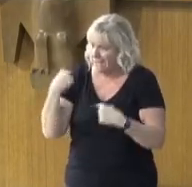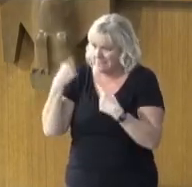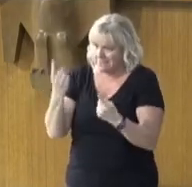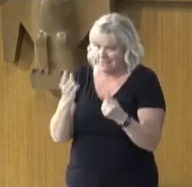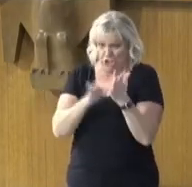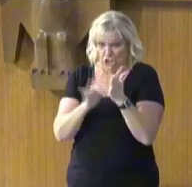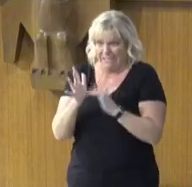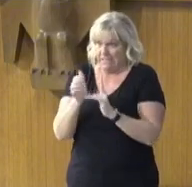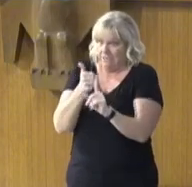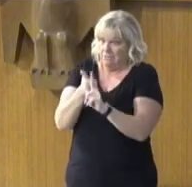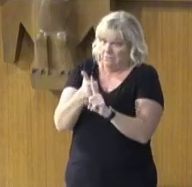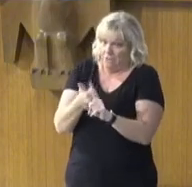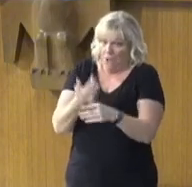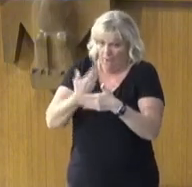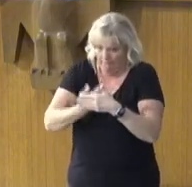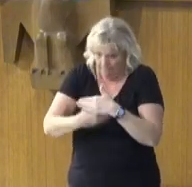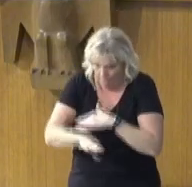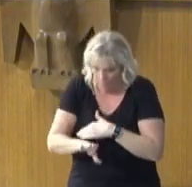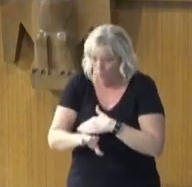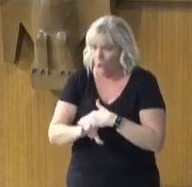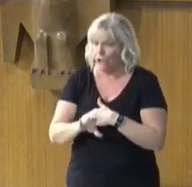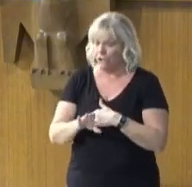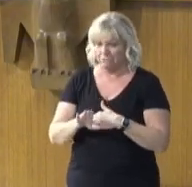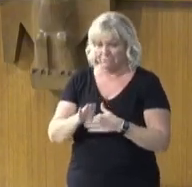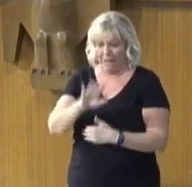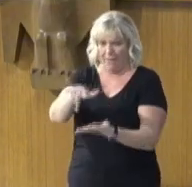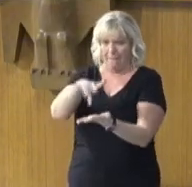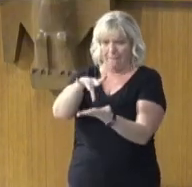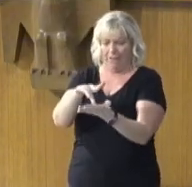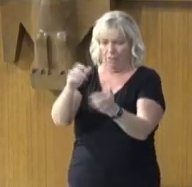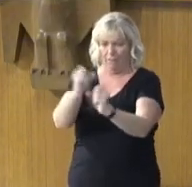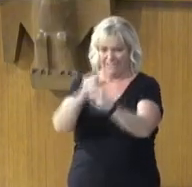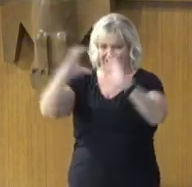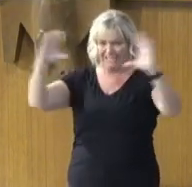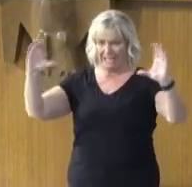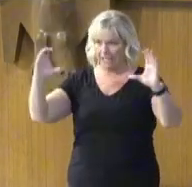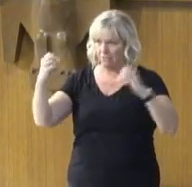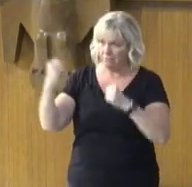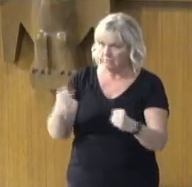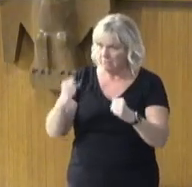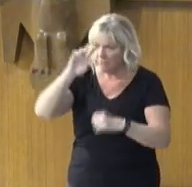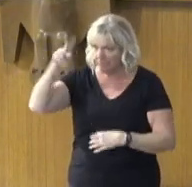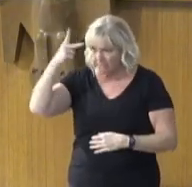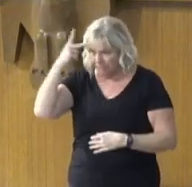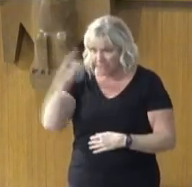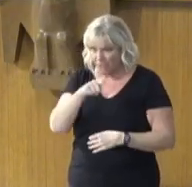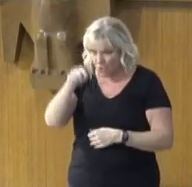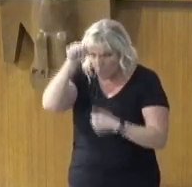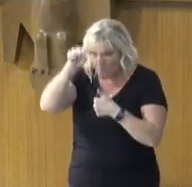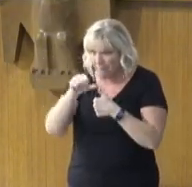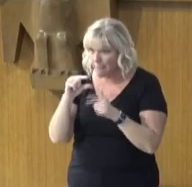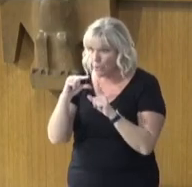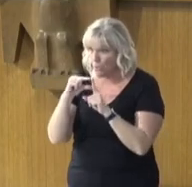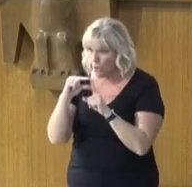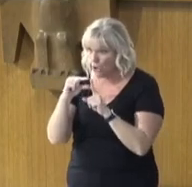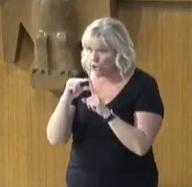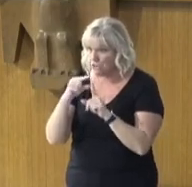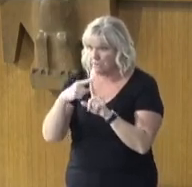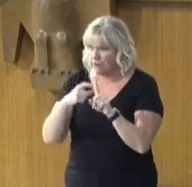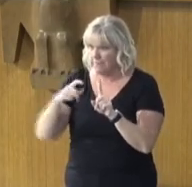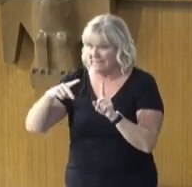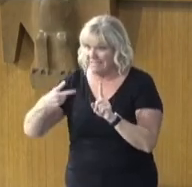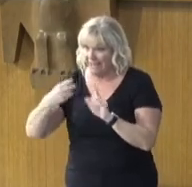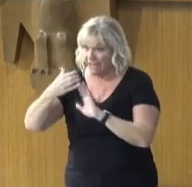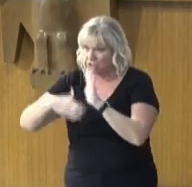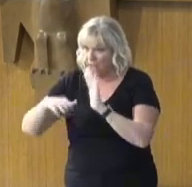Jesus was born into the middle of a political scene. If you remember the words of the second chapter of